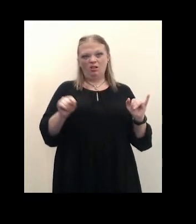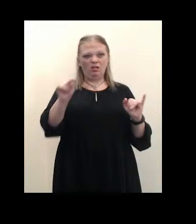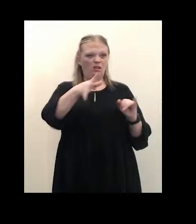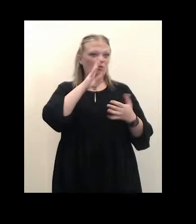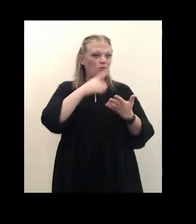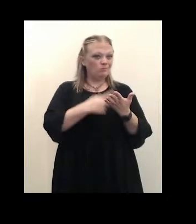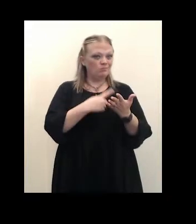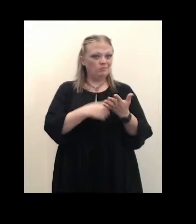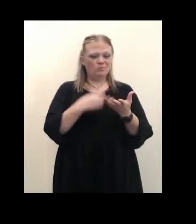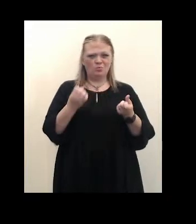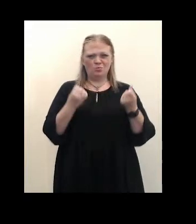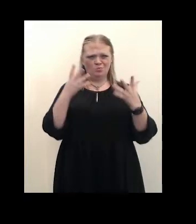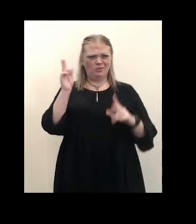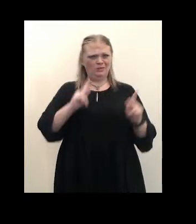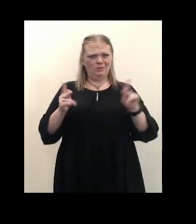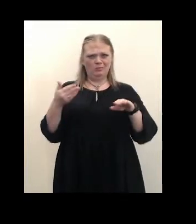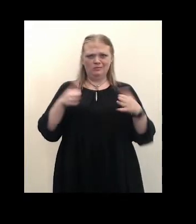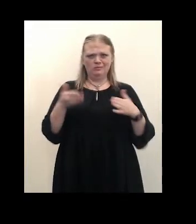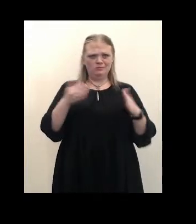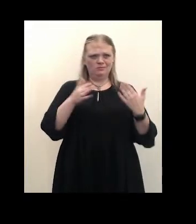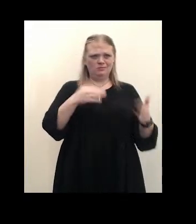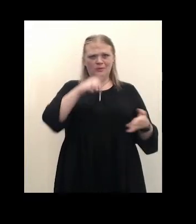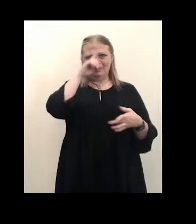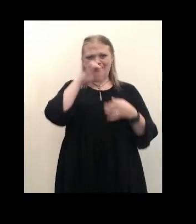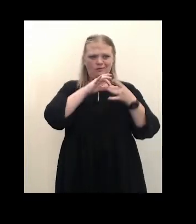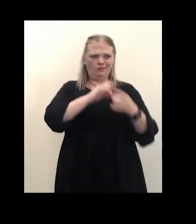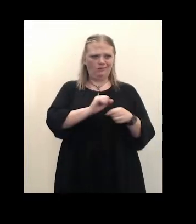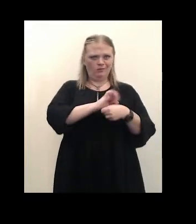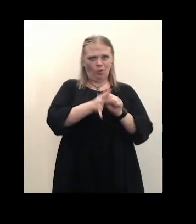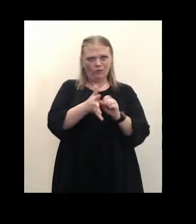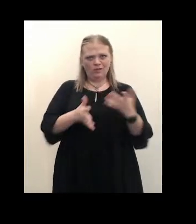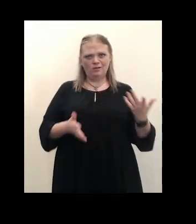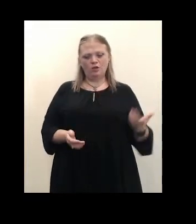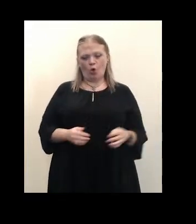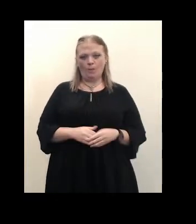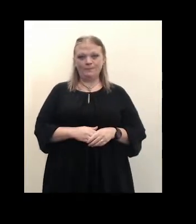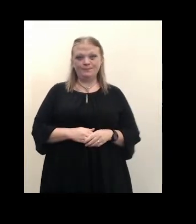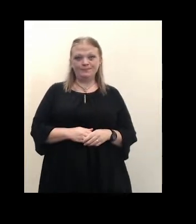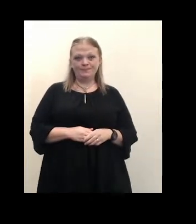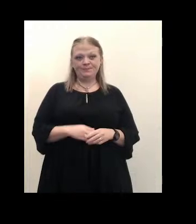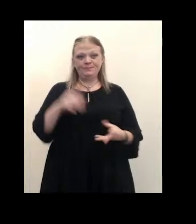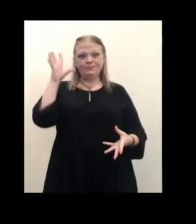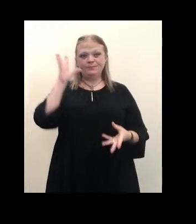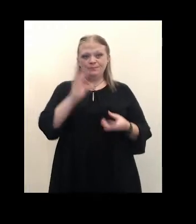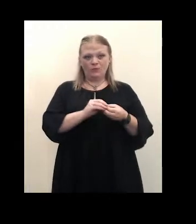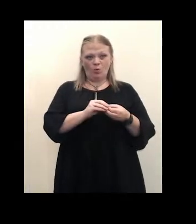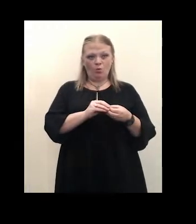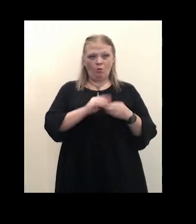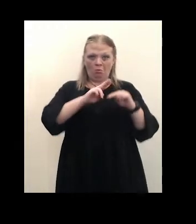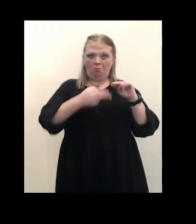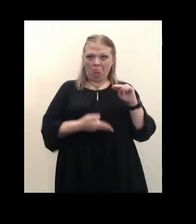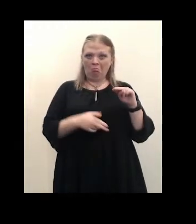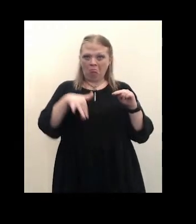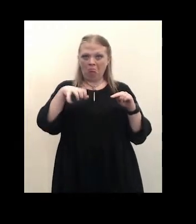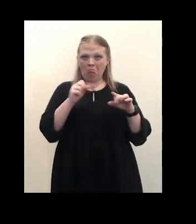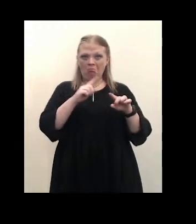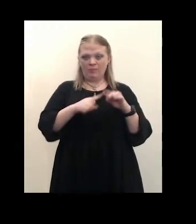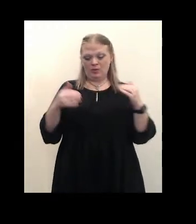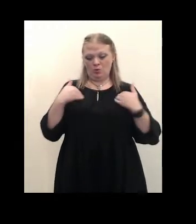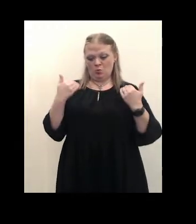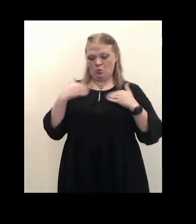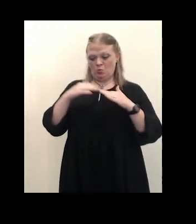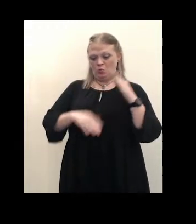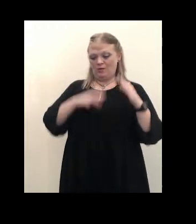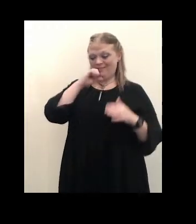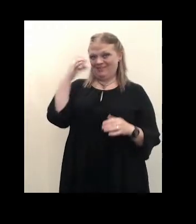people dying in the community from COVID. But while total cases decreased, the number of cases in youth under 18 years